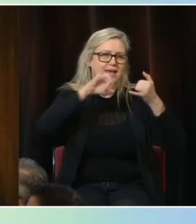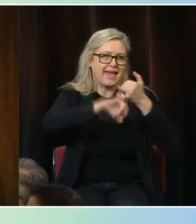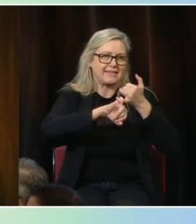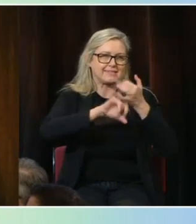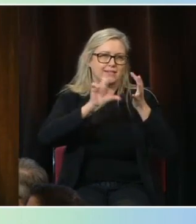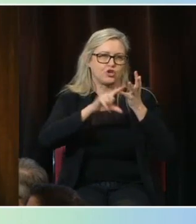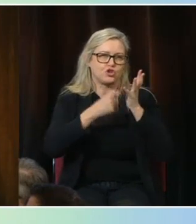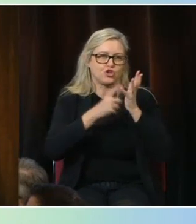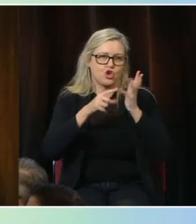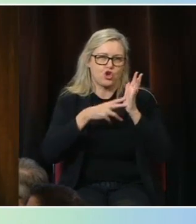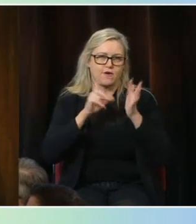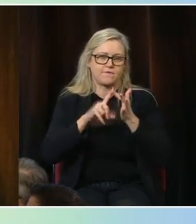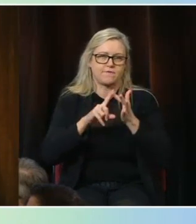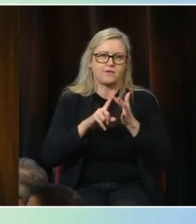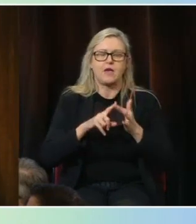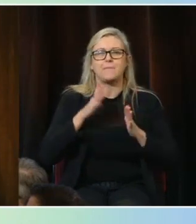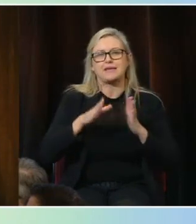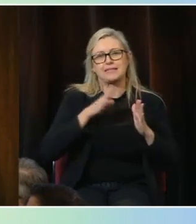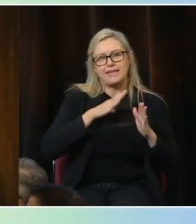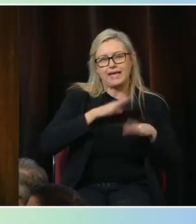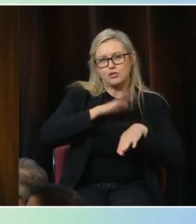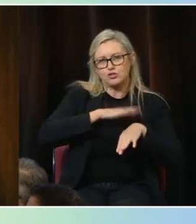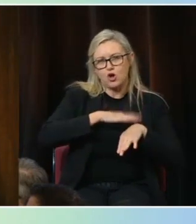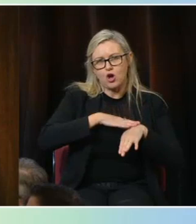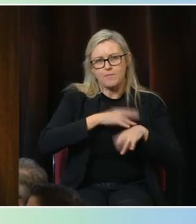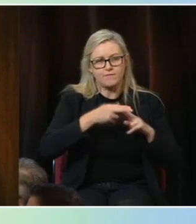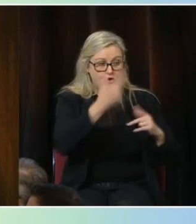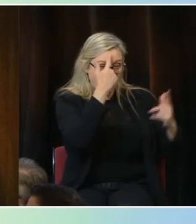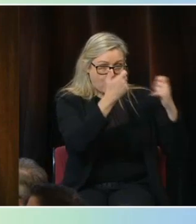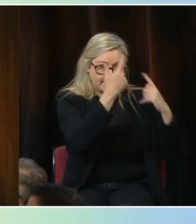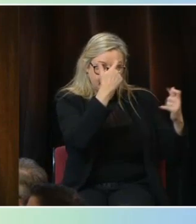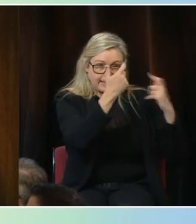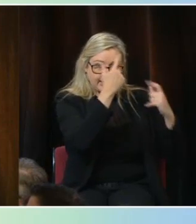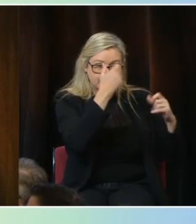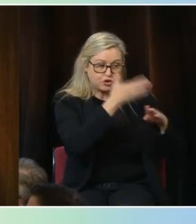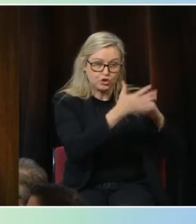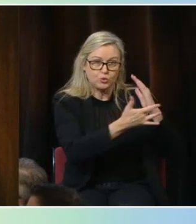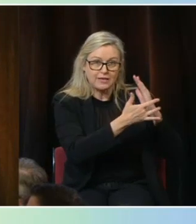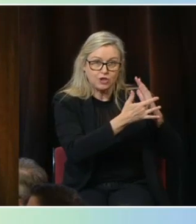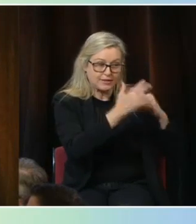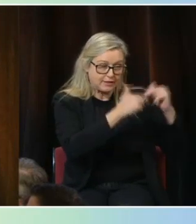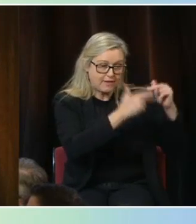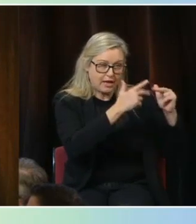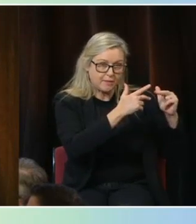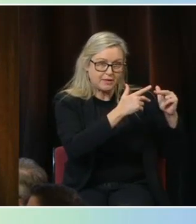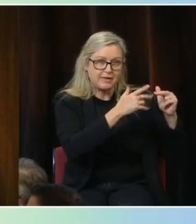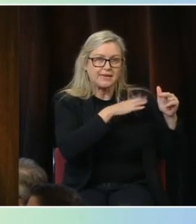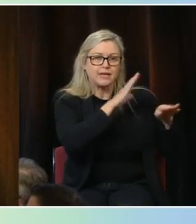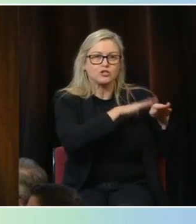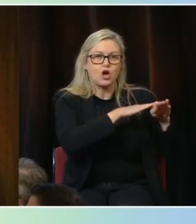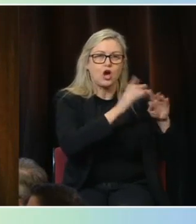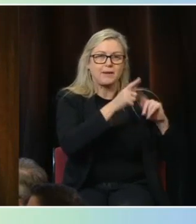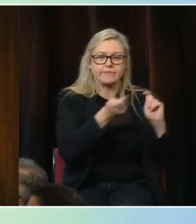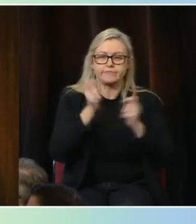business simply takes a while to harness the productive capacity of new technologies Technologies like AI